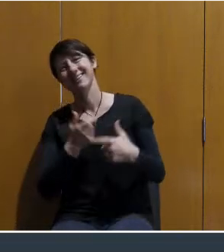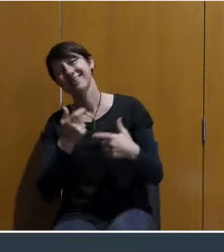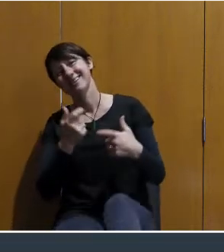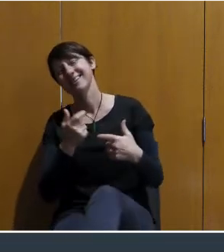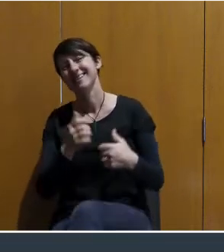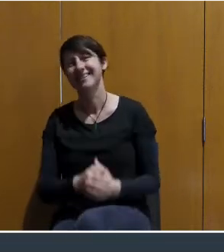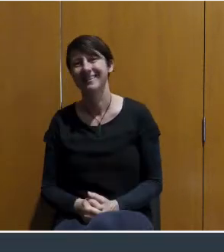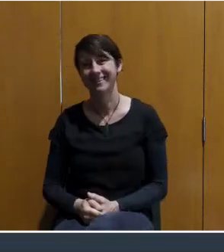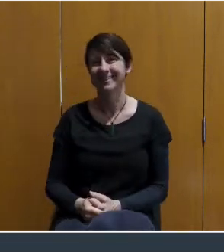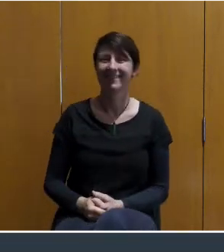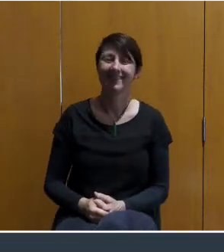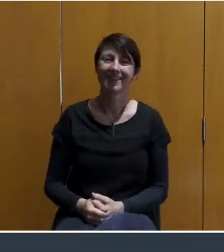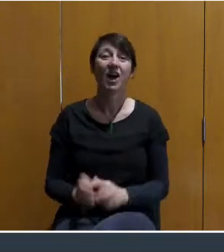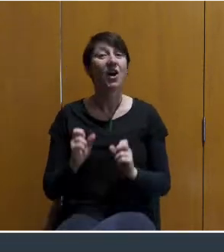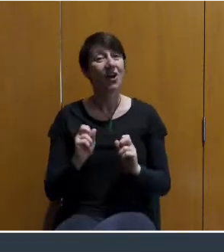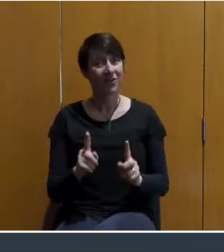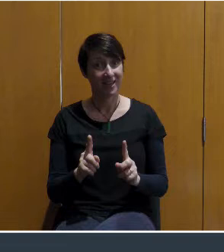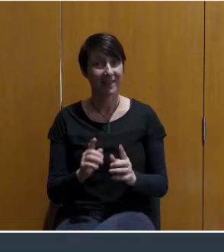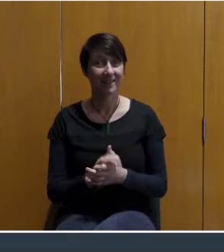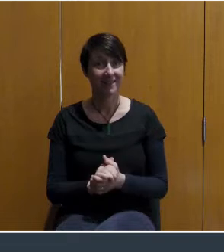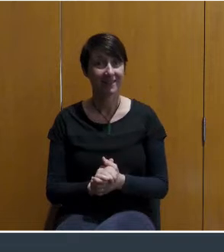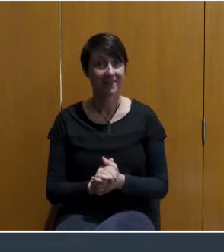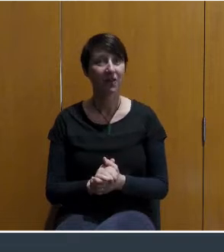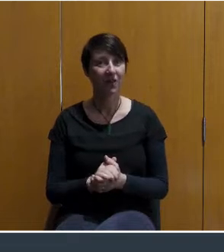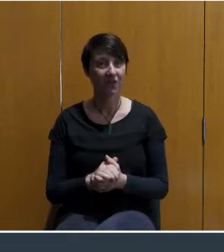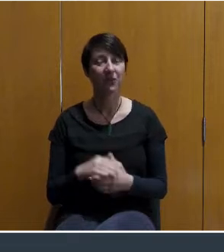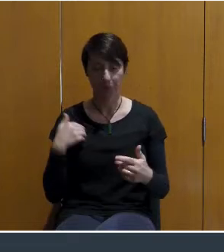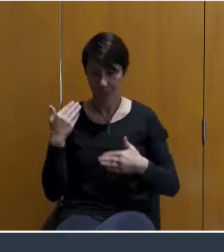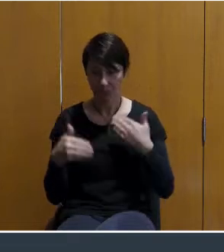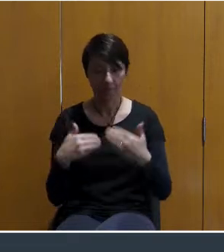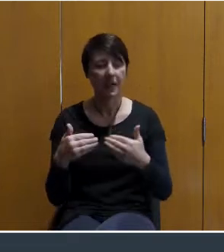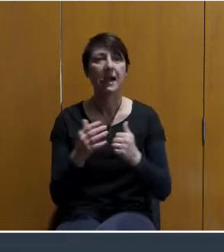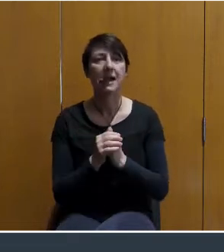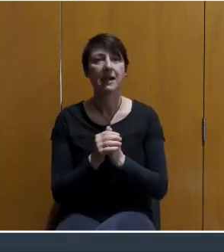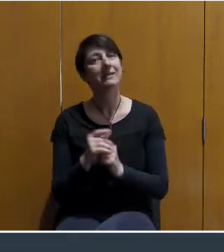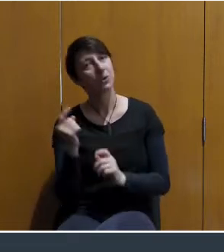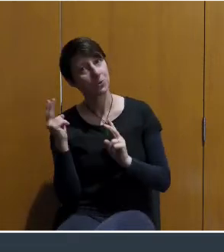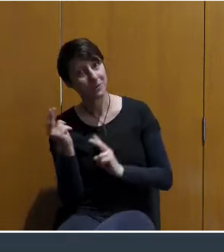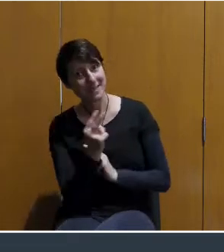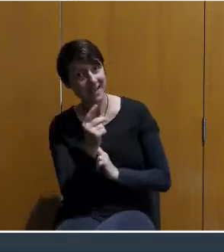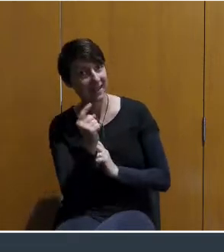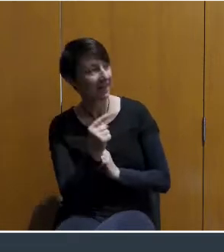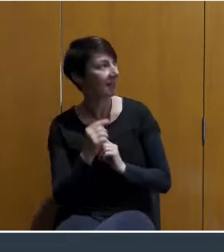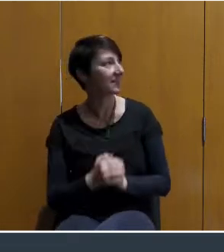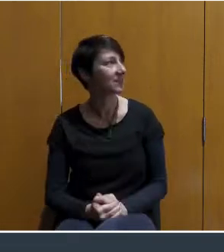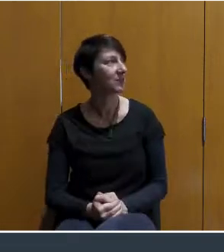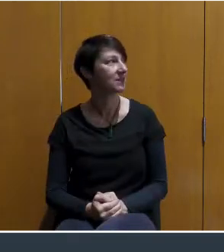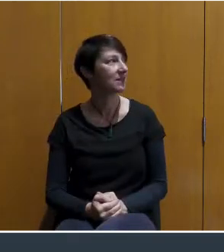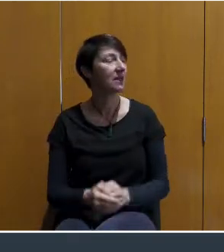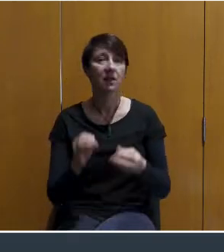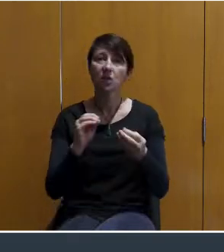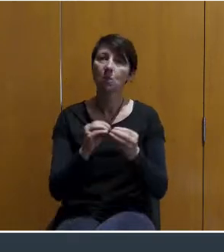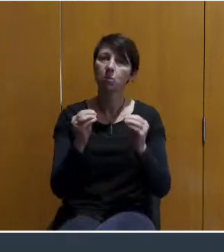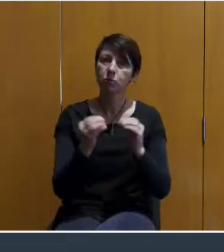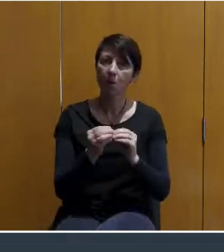Ted's amazing with us. Okay, so I'm just going to move through so you can see the issue around banded dotterels